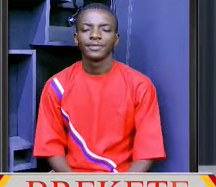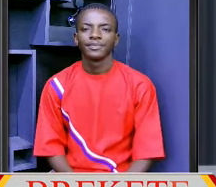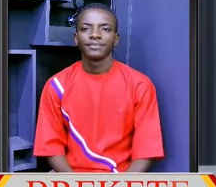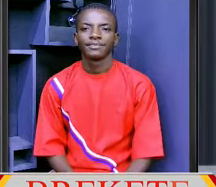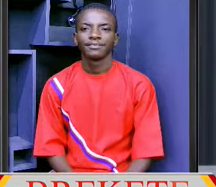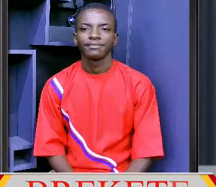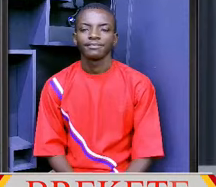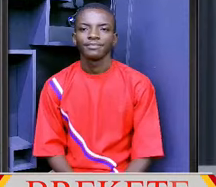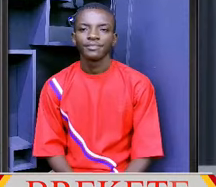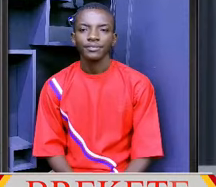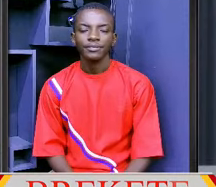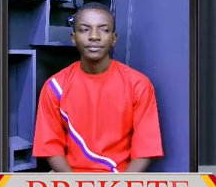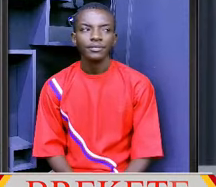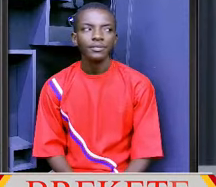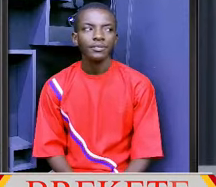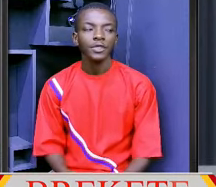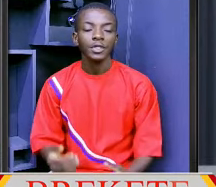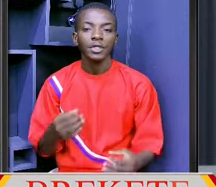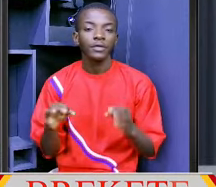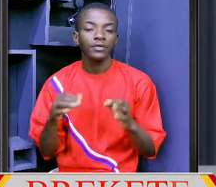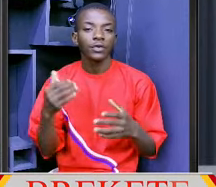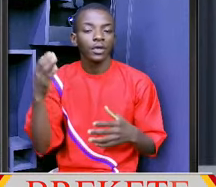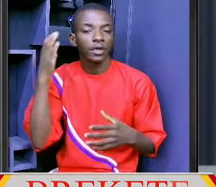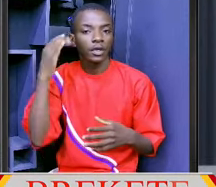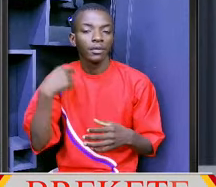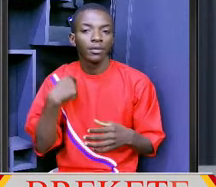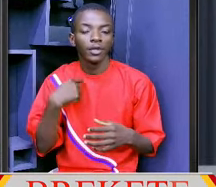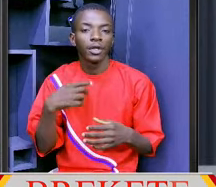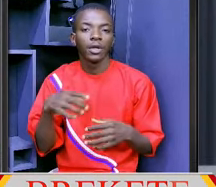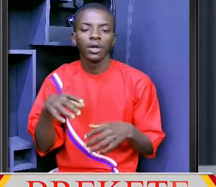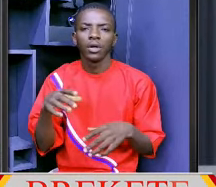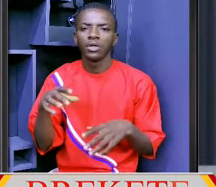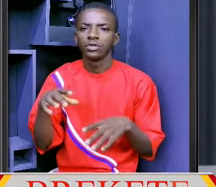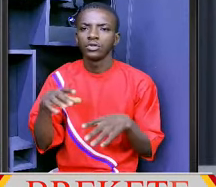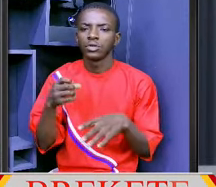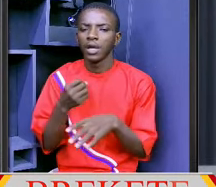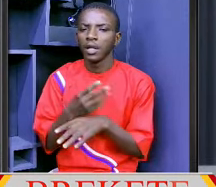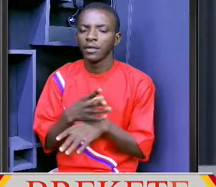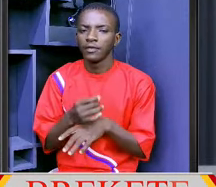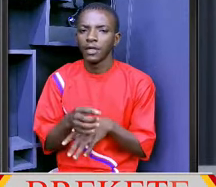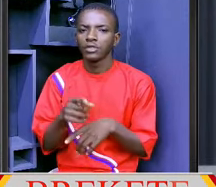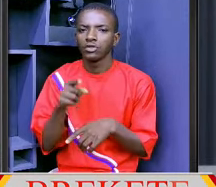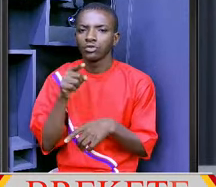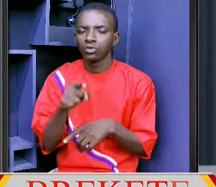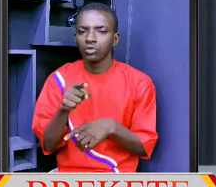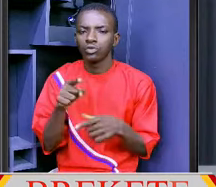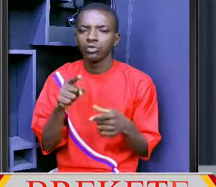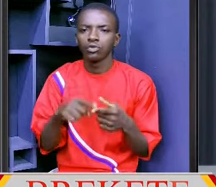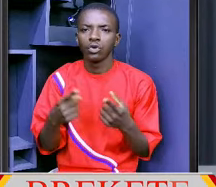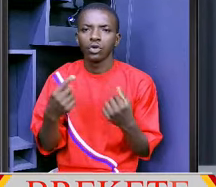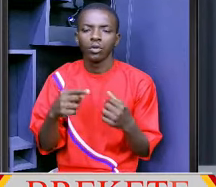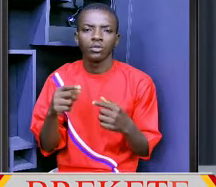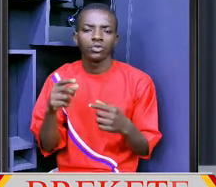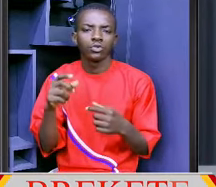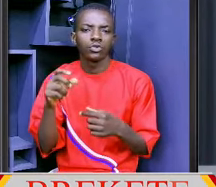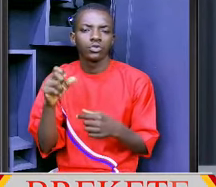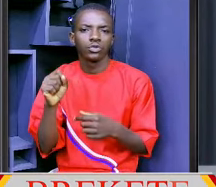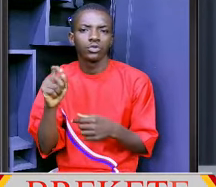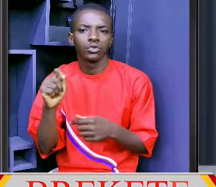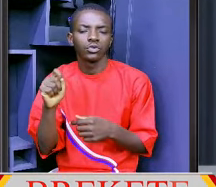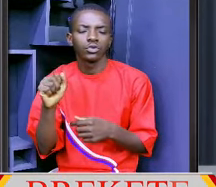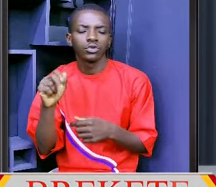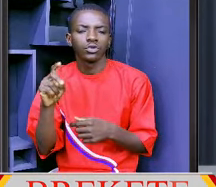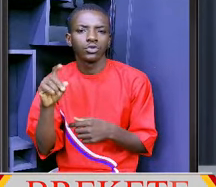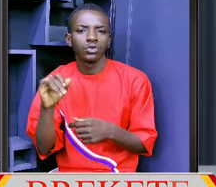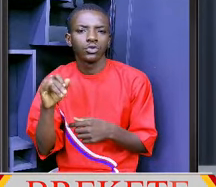Hi. Okay, if you dey hear me, I go suggest make you come to the studio tomorrow. I